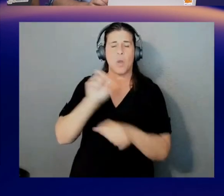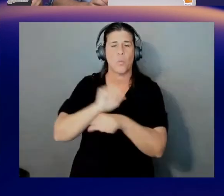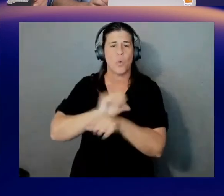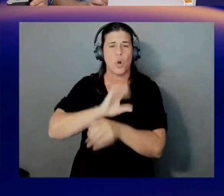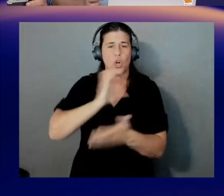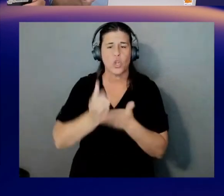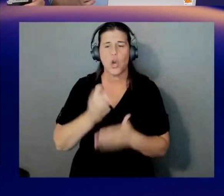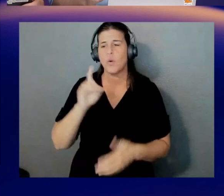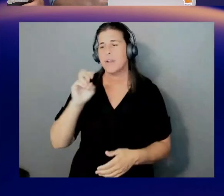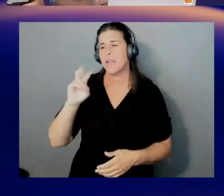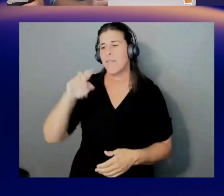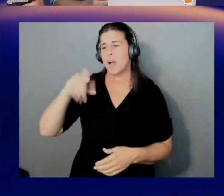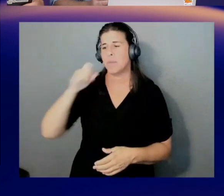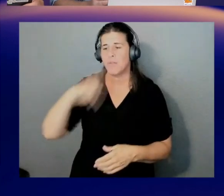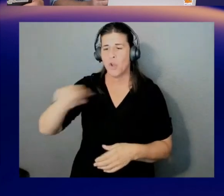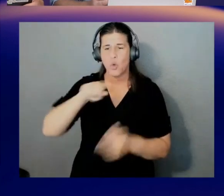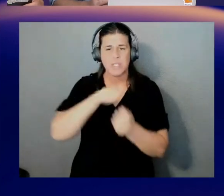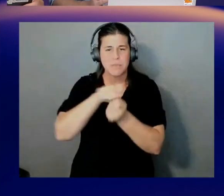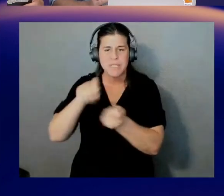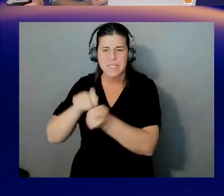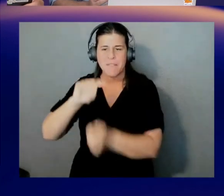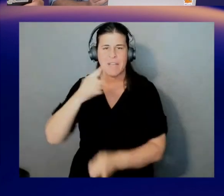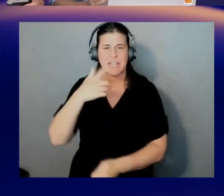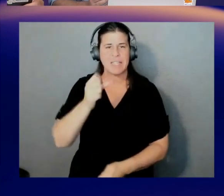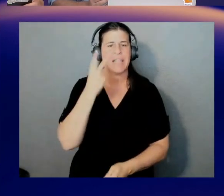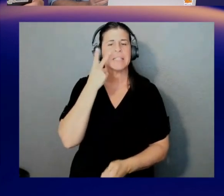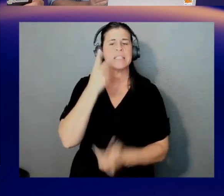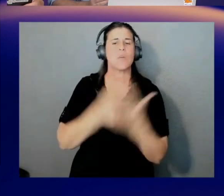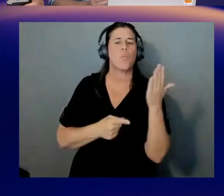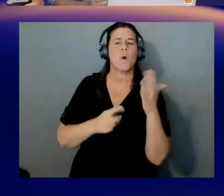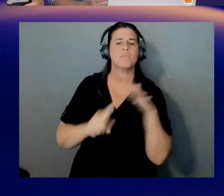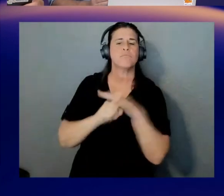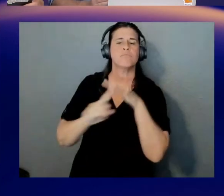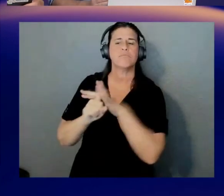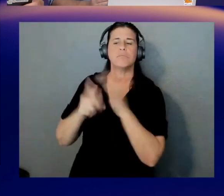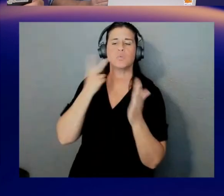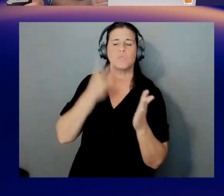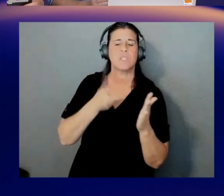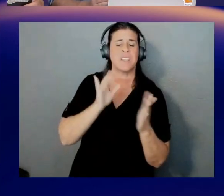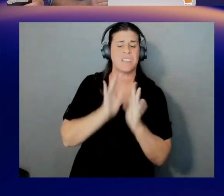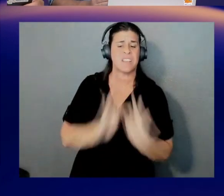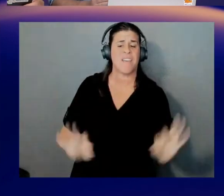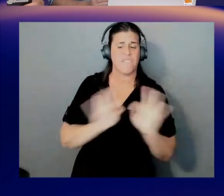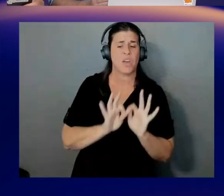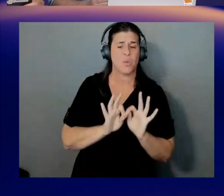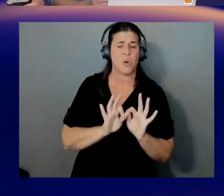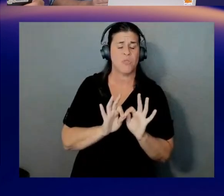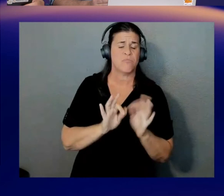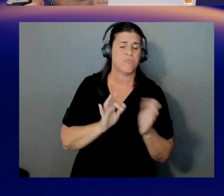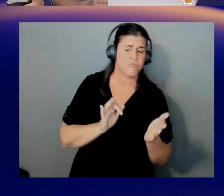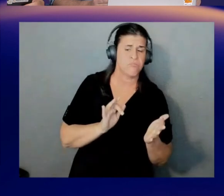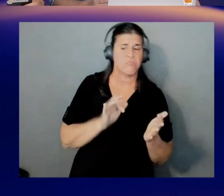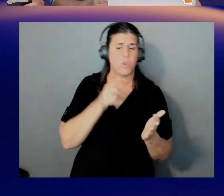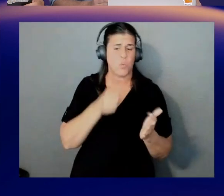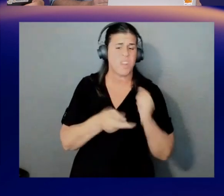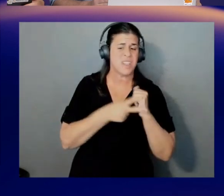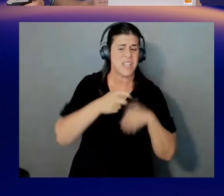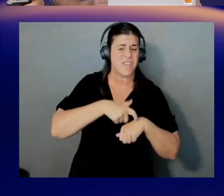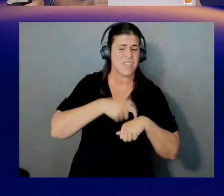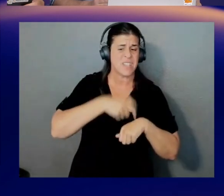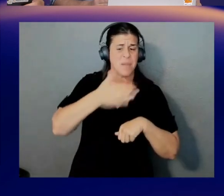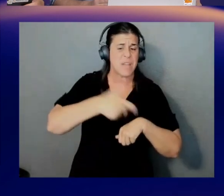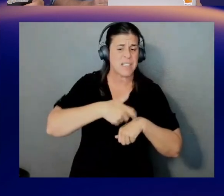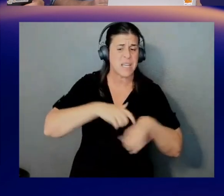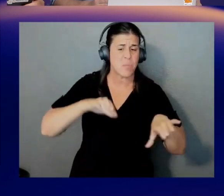specific tags, and just take a look at what insights you're getting. And ask yourself, is this valuable? And would this save us time the next time we have an operational